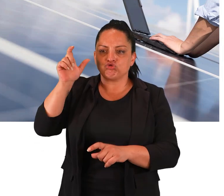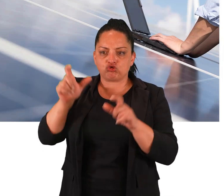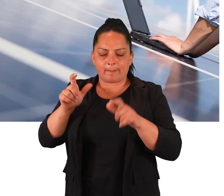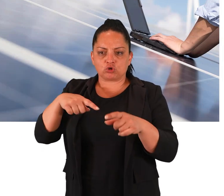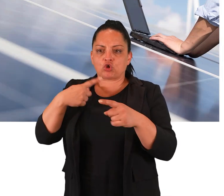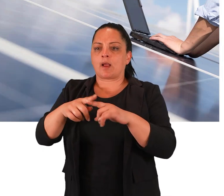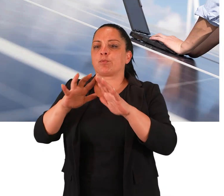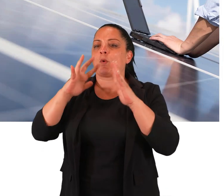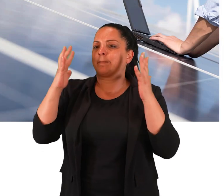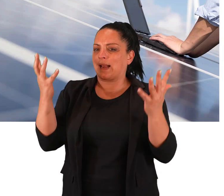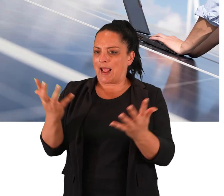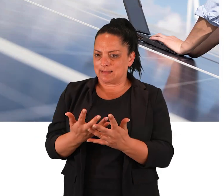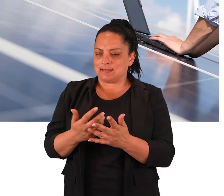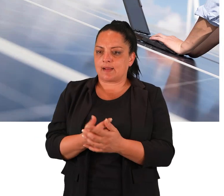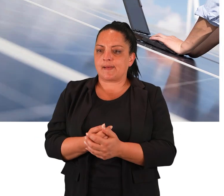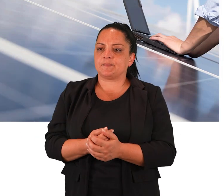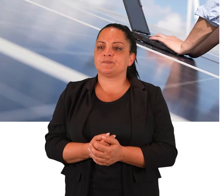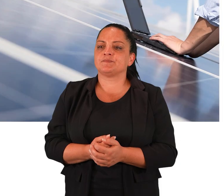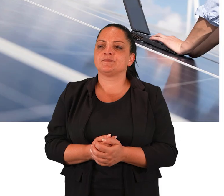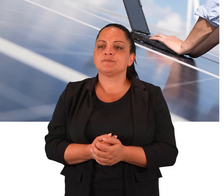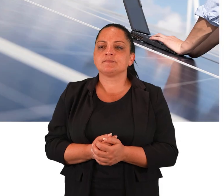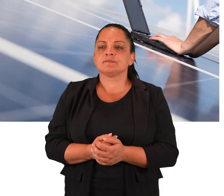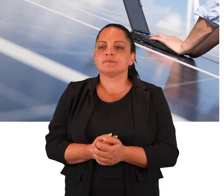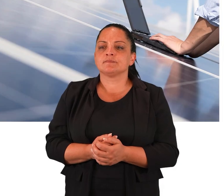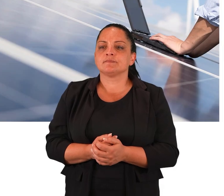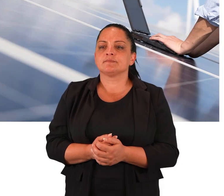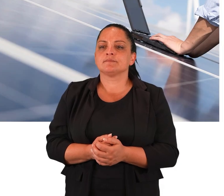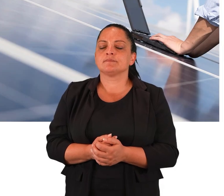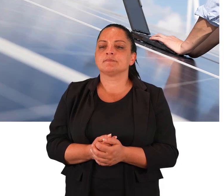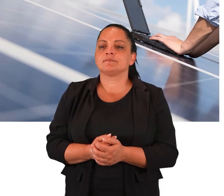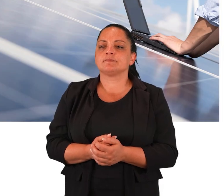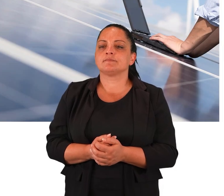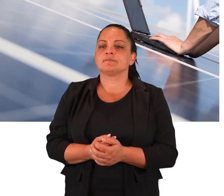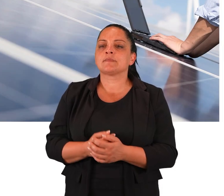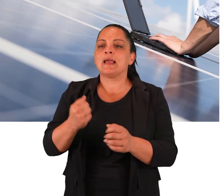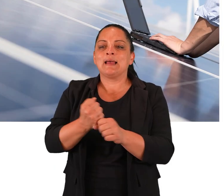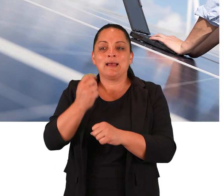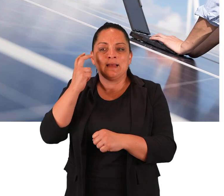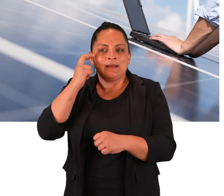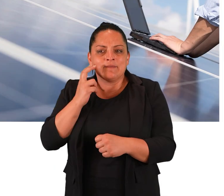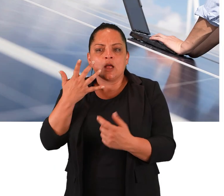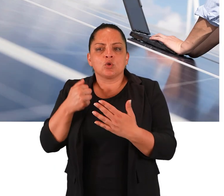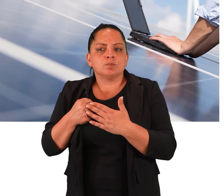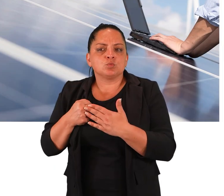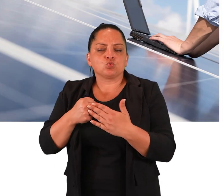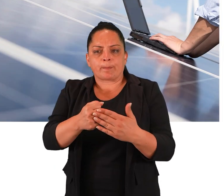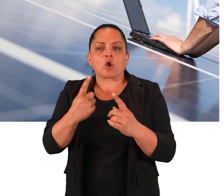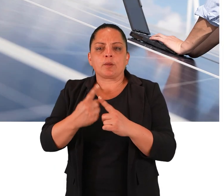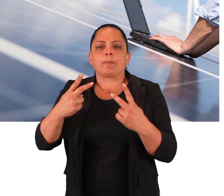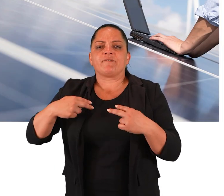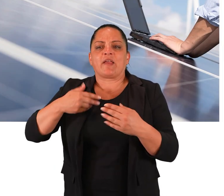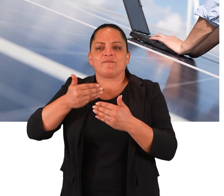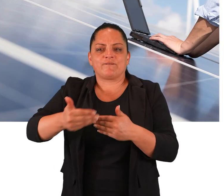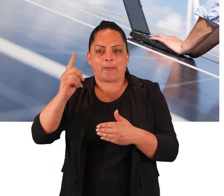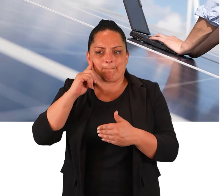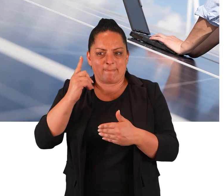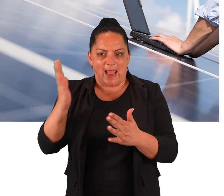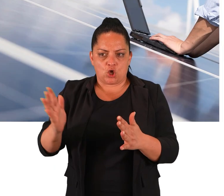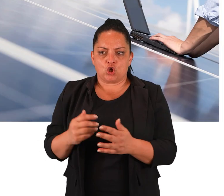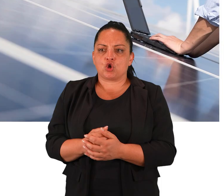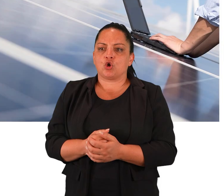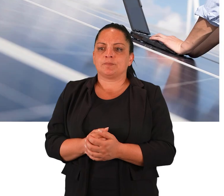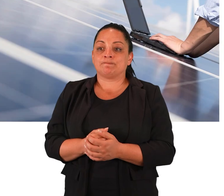both people and the planet. Green jobs also support long-term resilience. They help communities